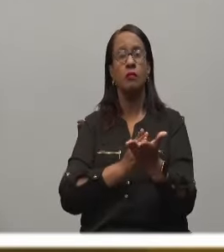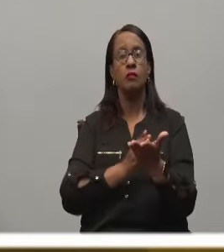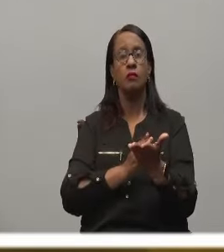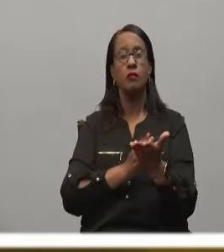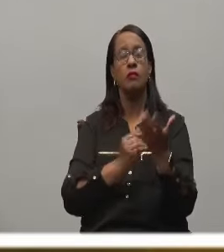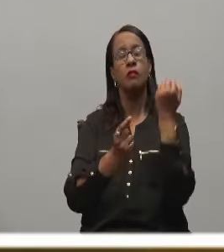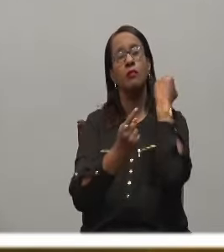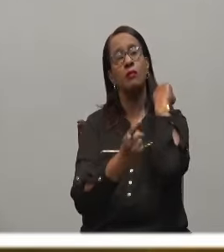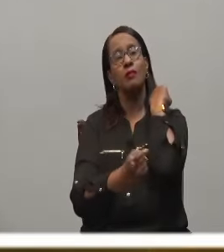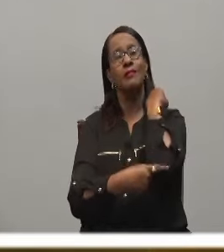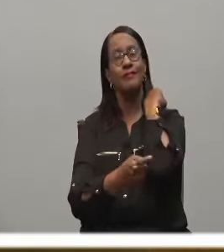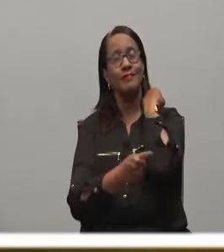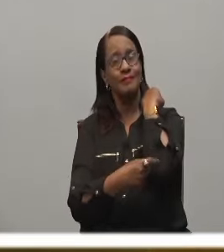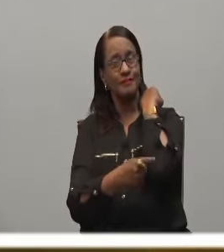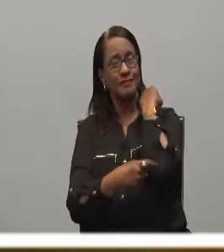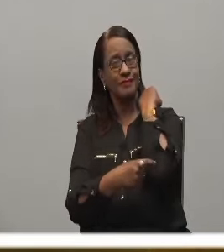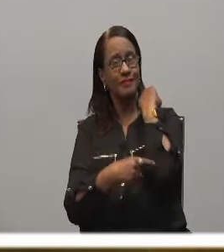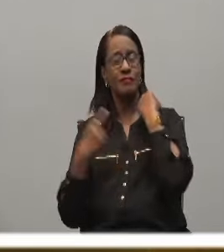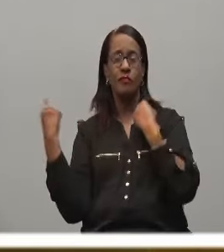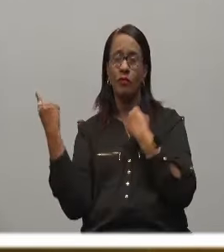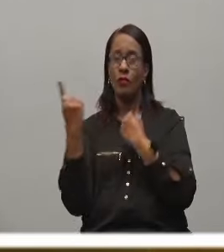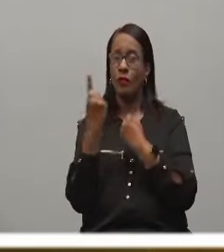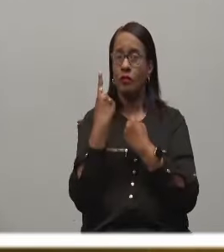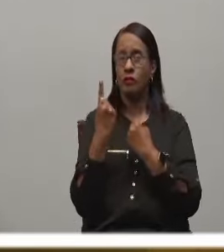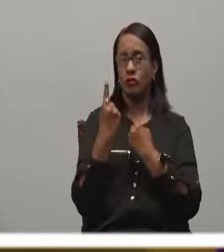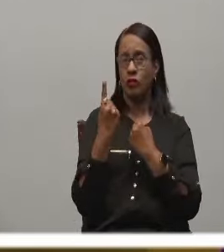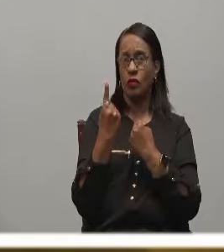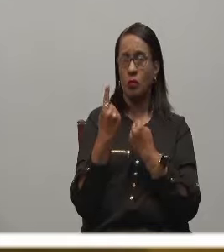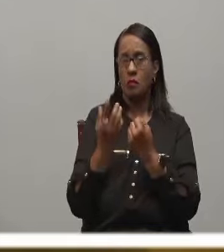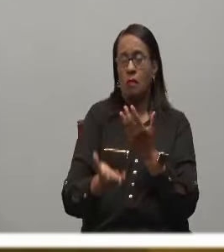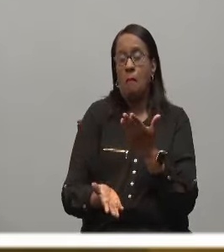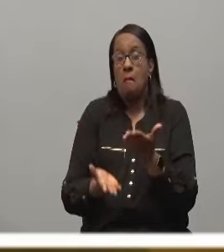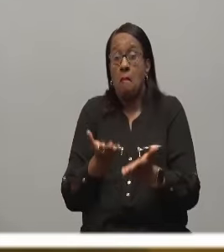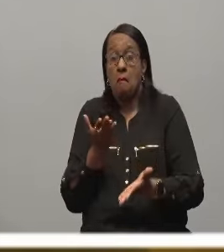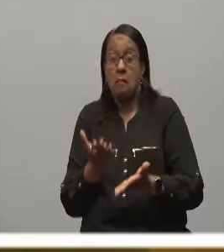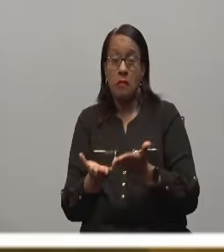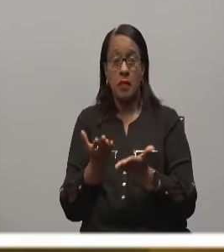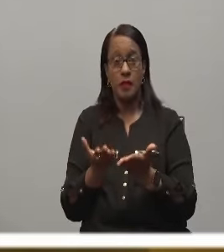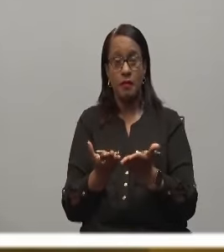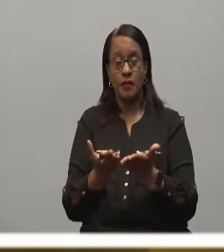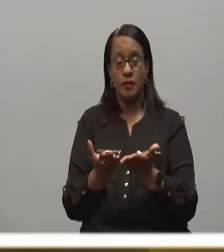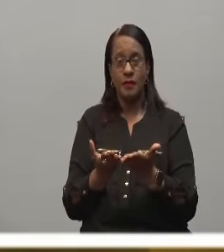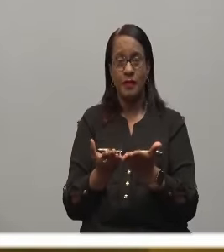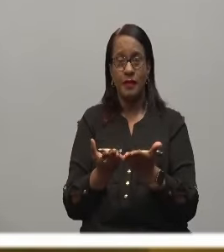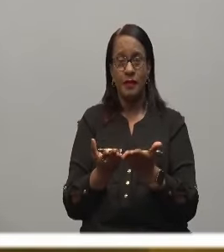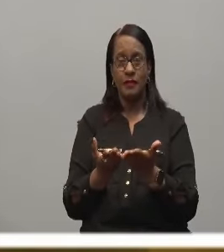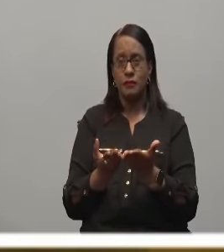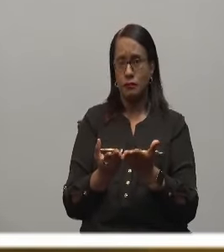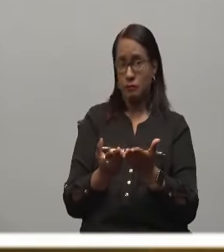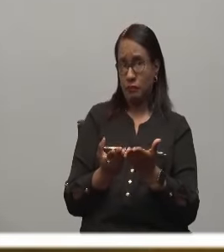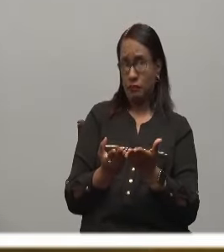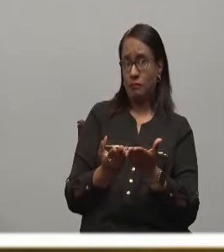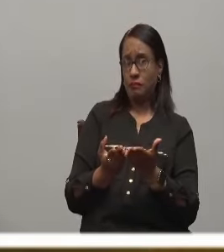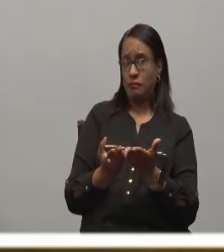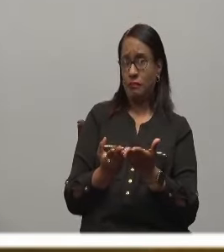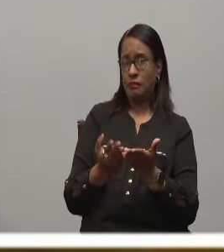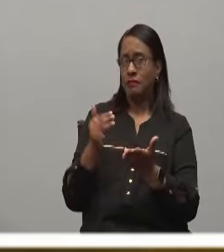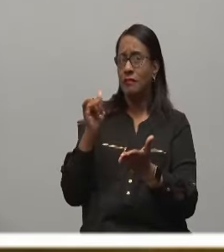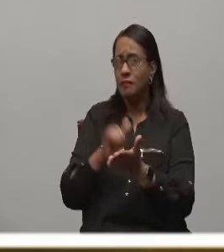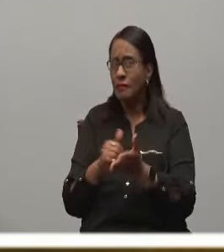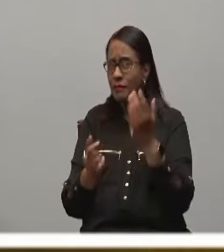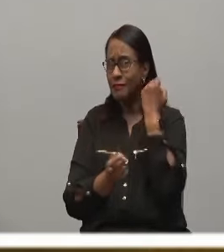temptations come. And they come in a kind of a way that is so crazy that you can't even understand